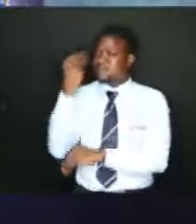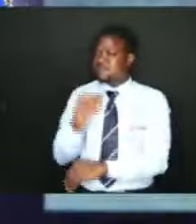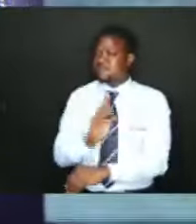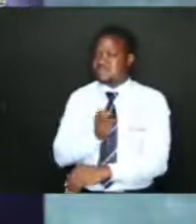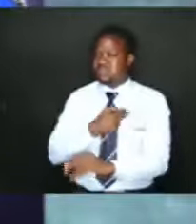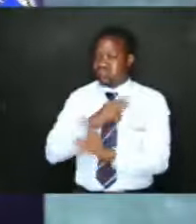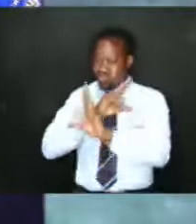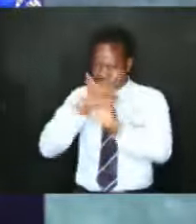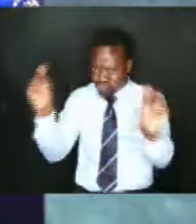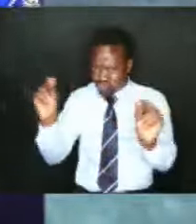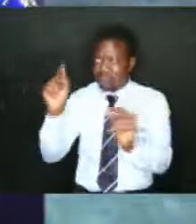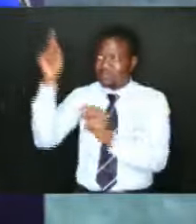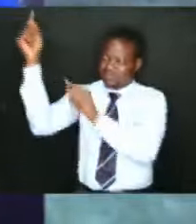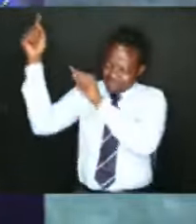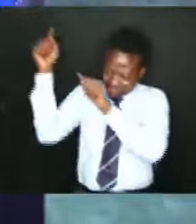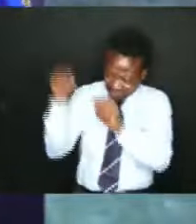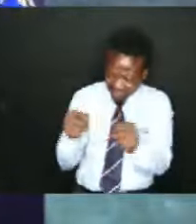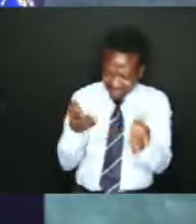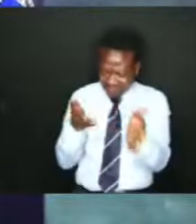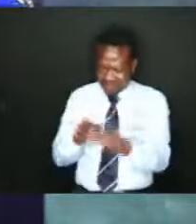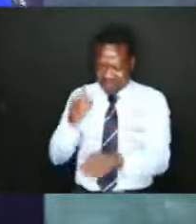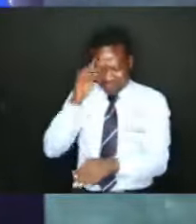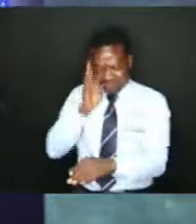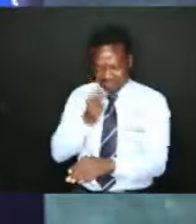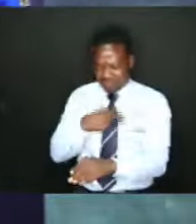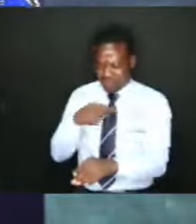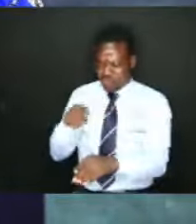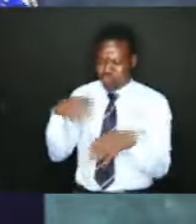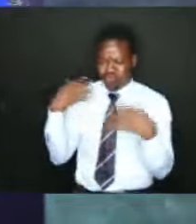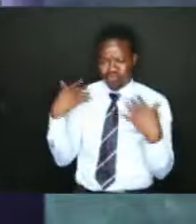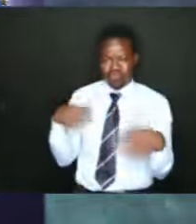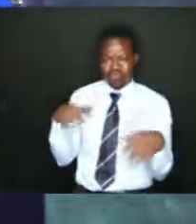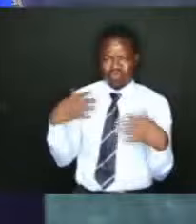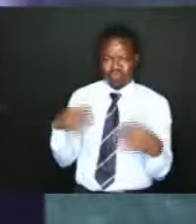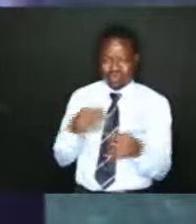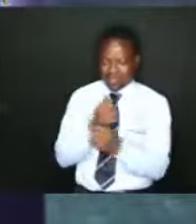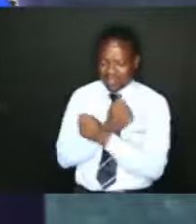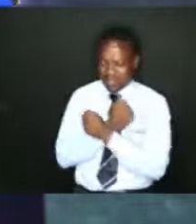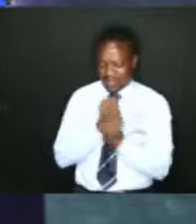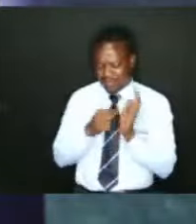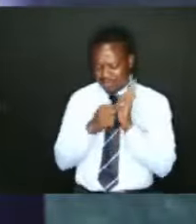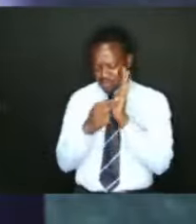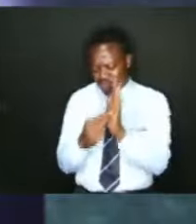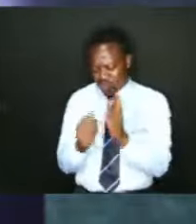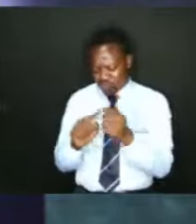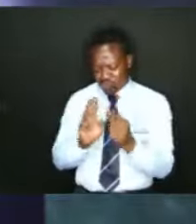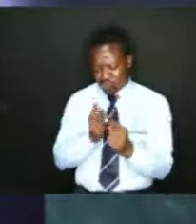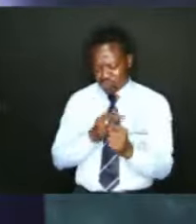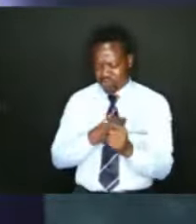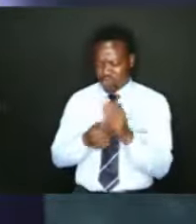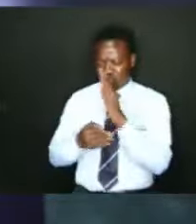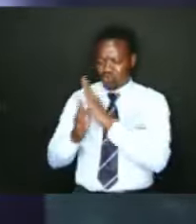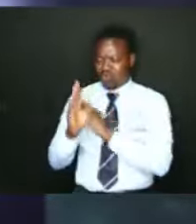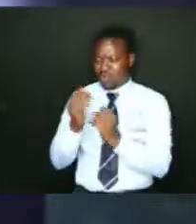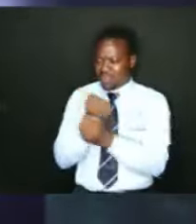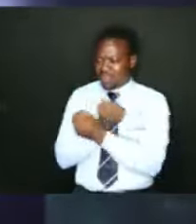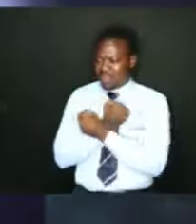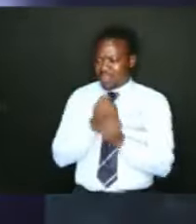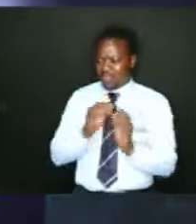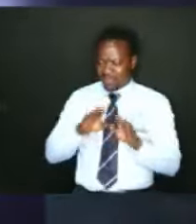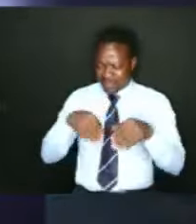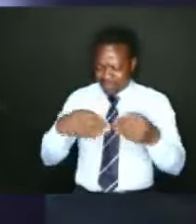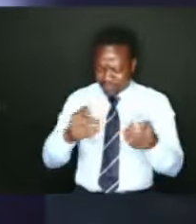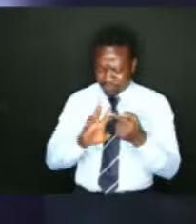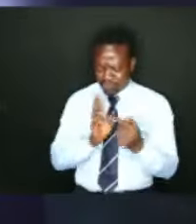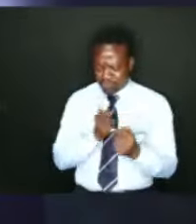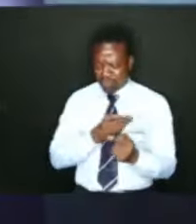towards us that he died for us. What a love, what manner of love the Father has lavished upon us. Wherever you are, open your